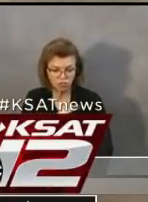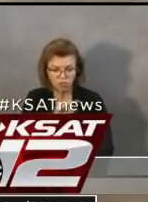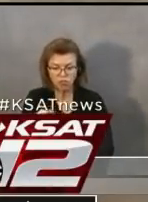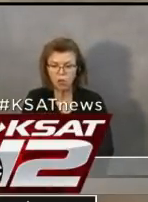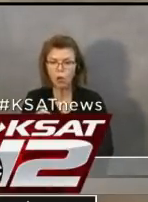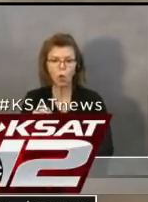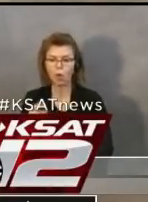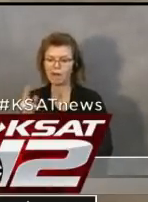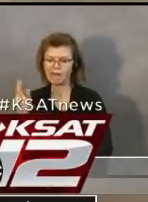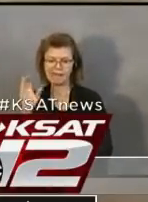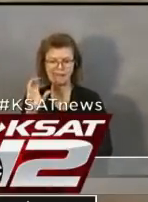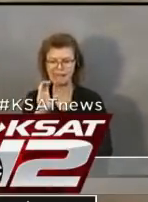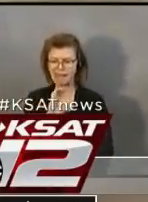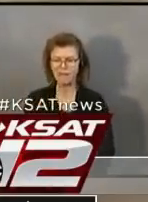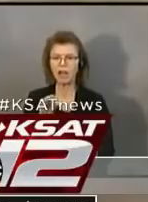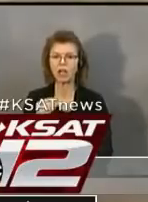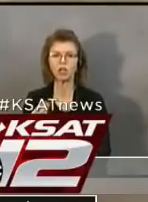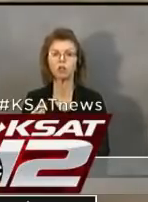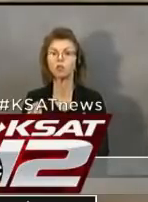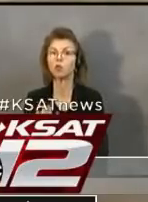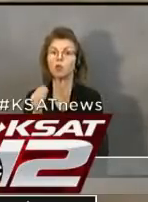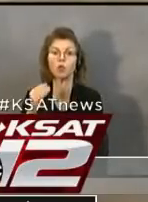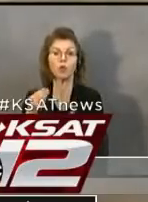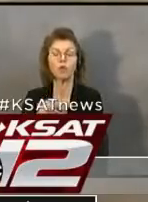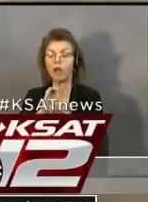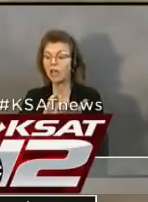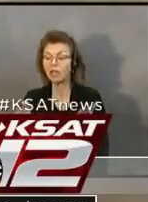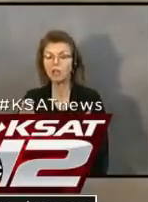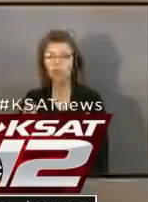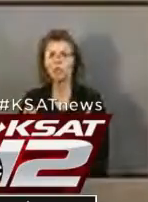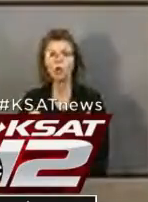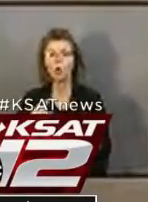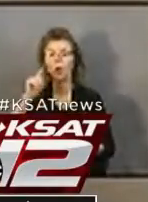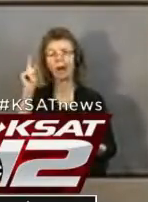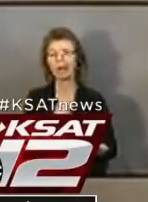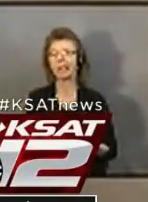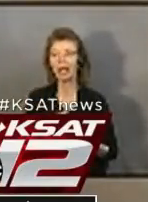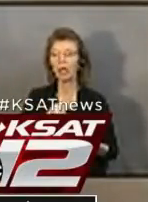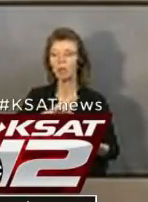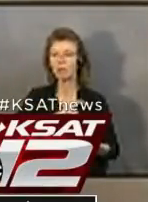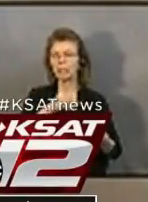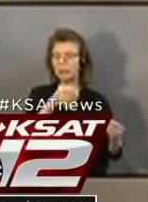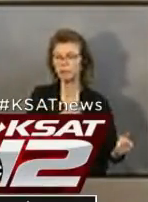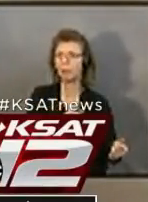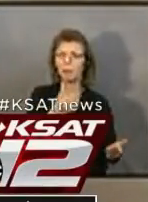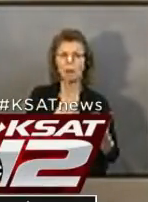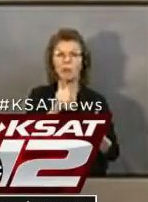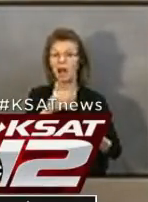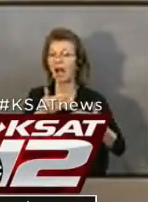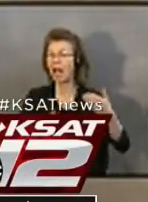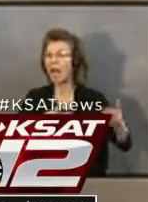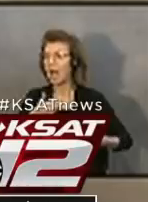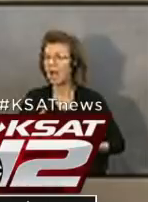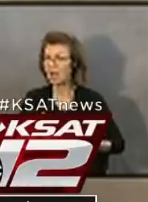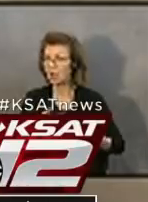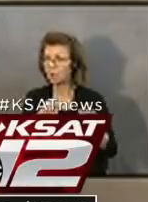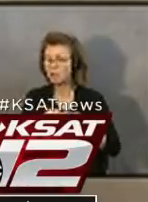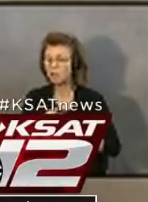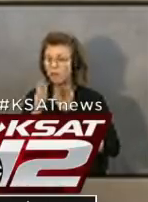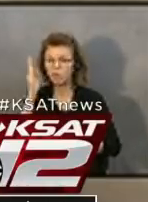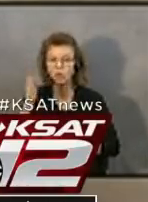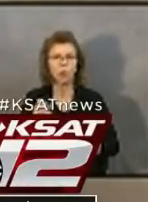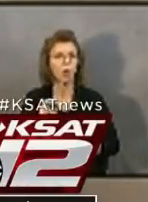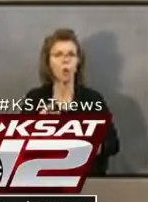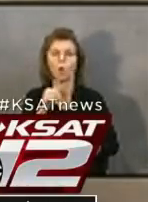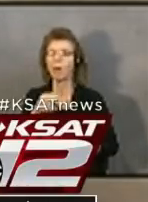find new funding or cut back on police spending and maybe not hire positions in the future